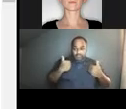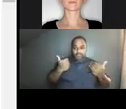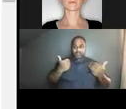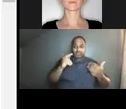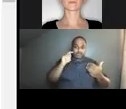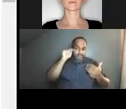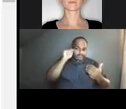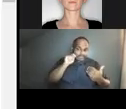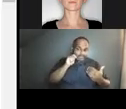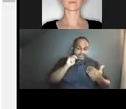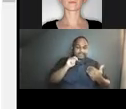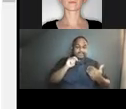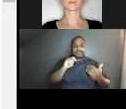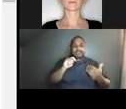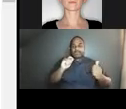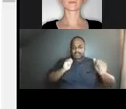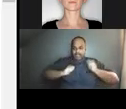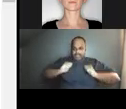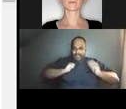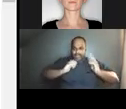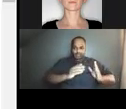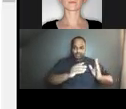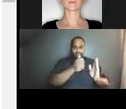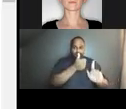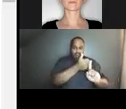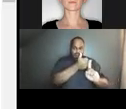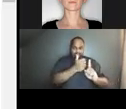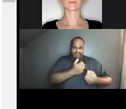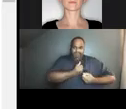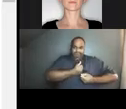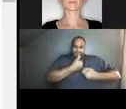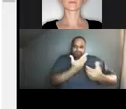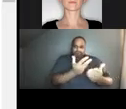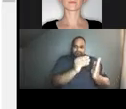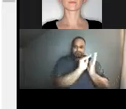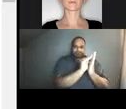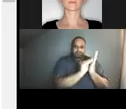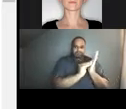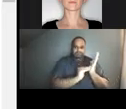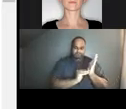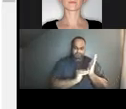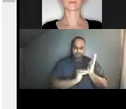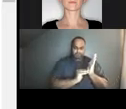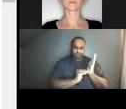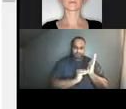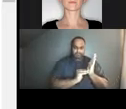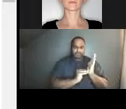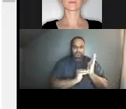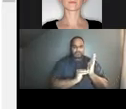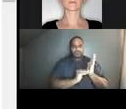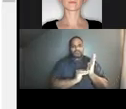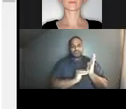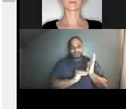teenagers from the theater wrote it themselves. So that's the theater as